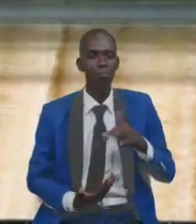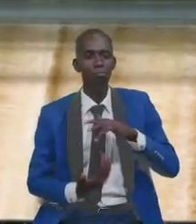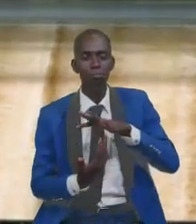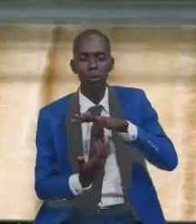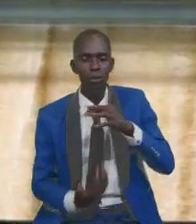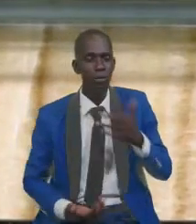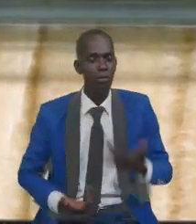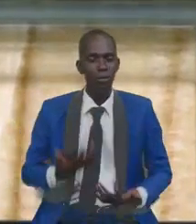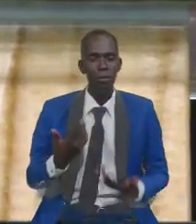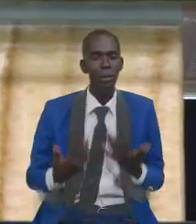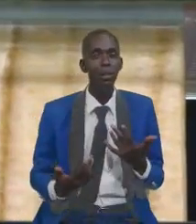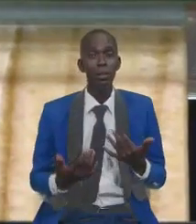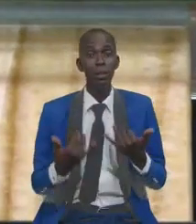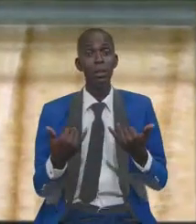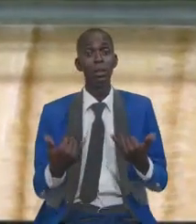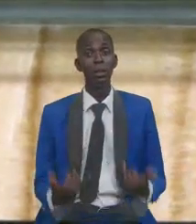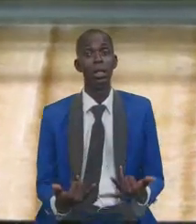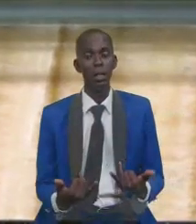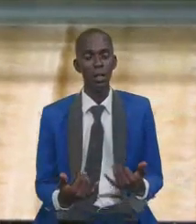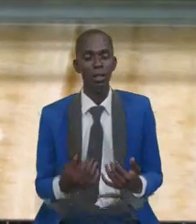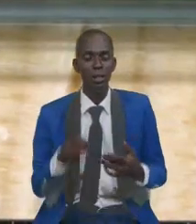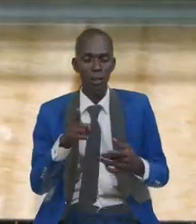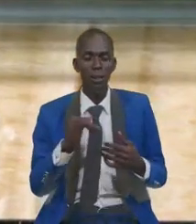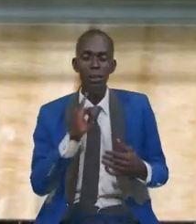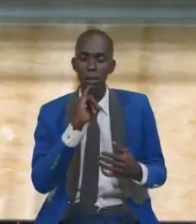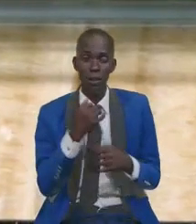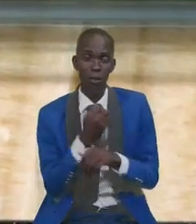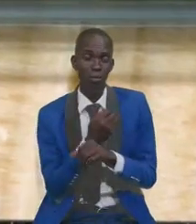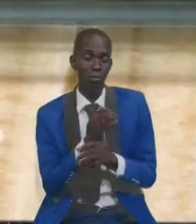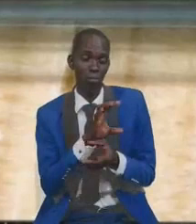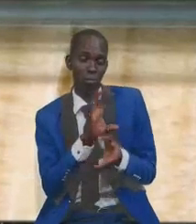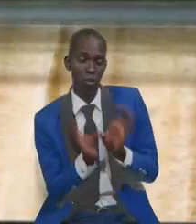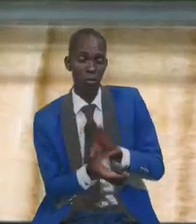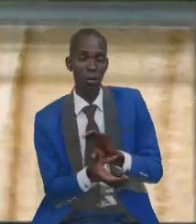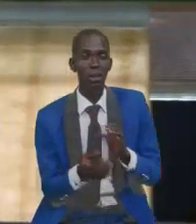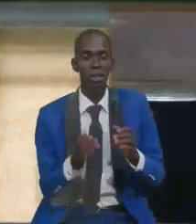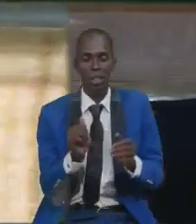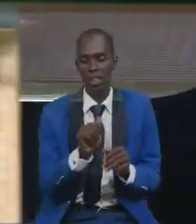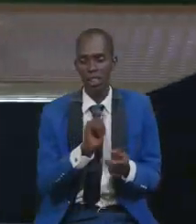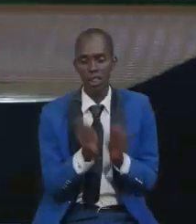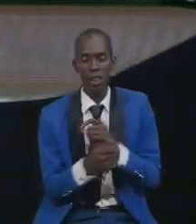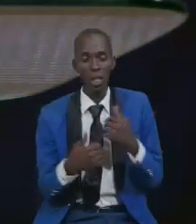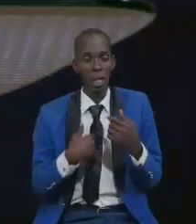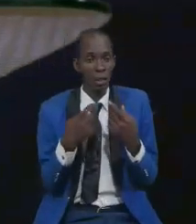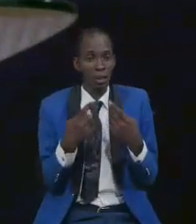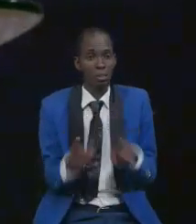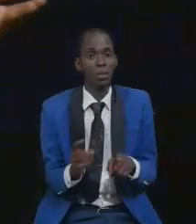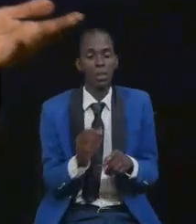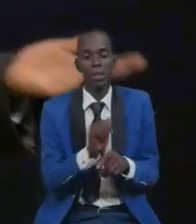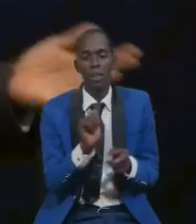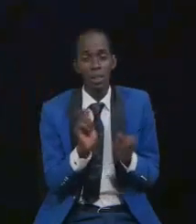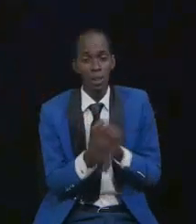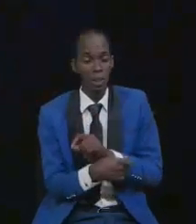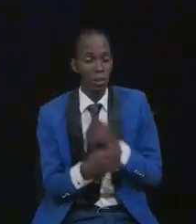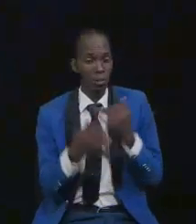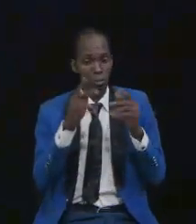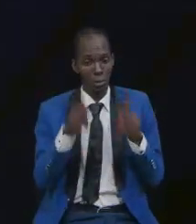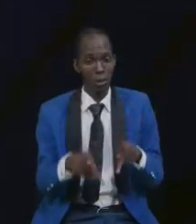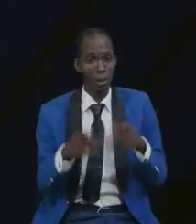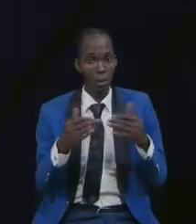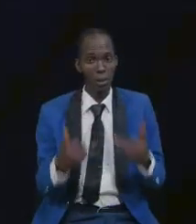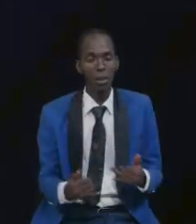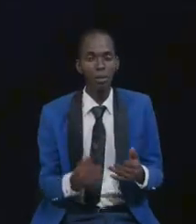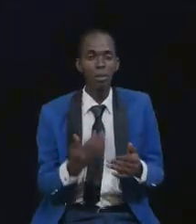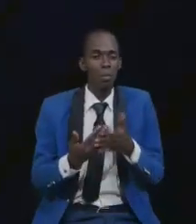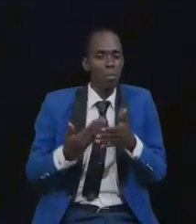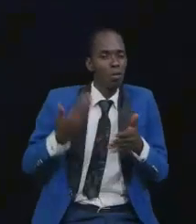furnace. Now conversion has come, a change had come, and the change now, instead of violence, instead